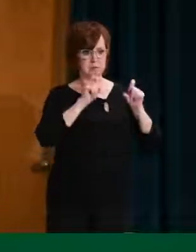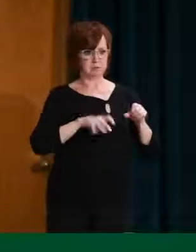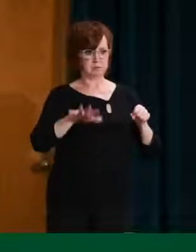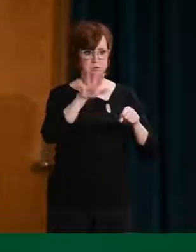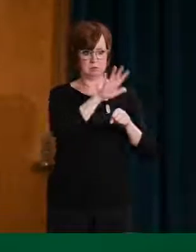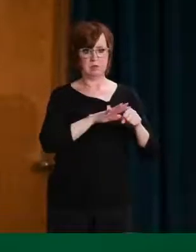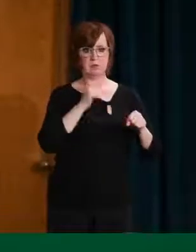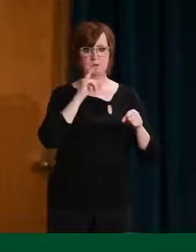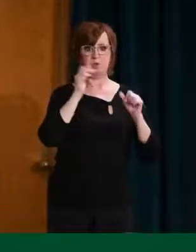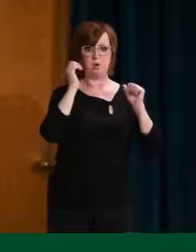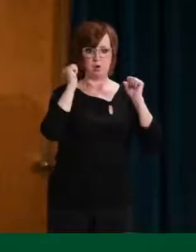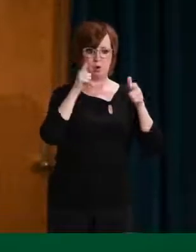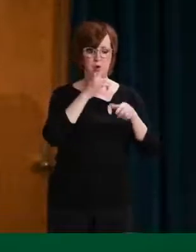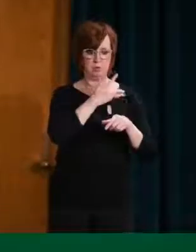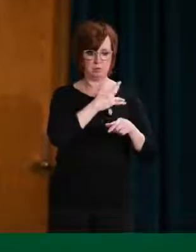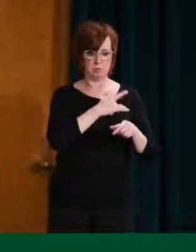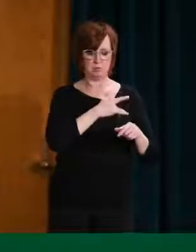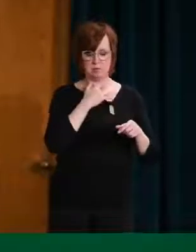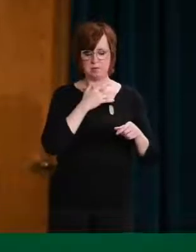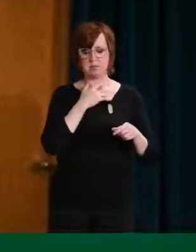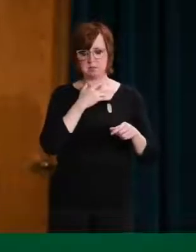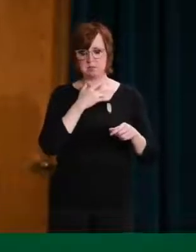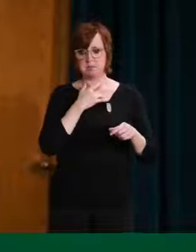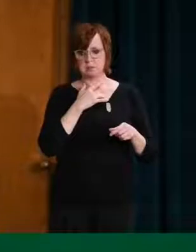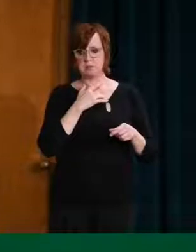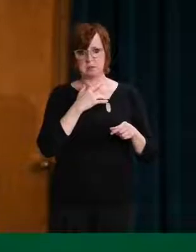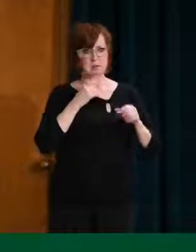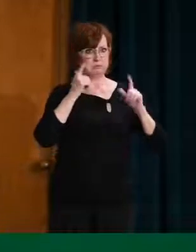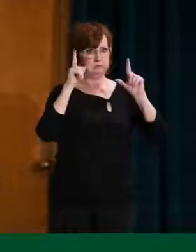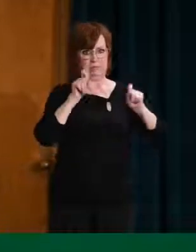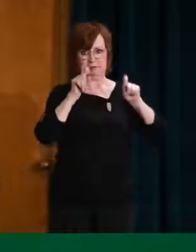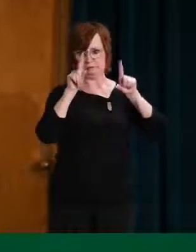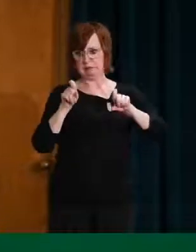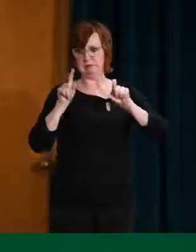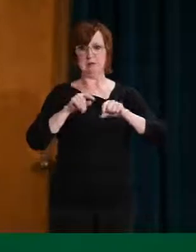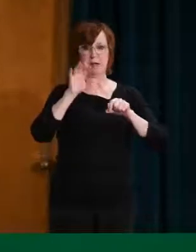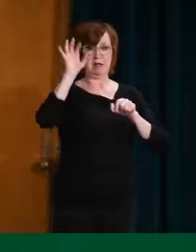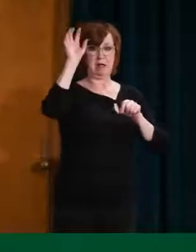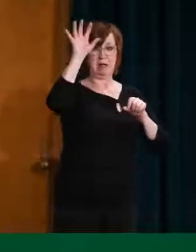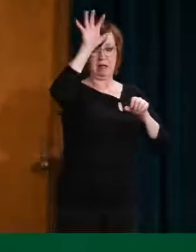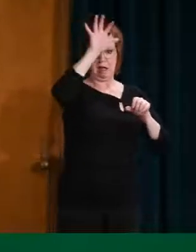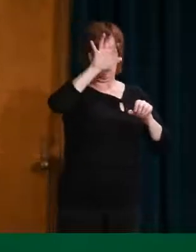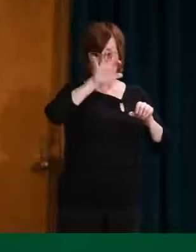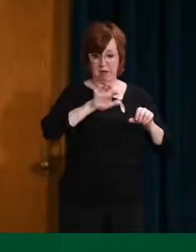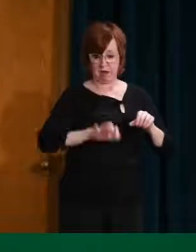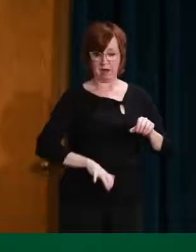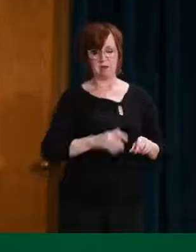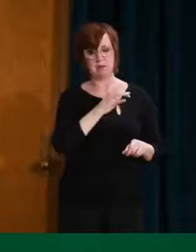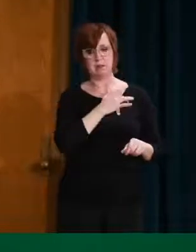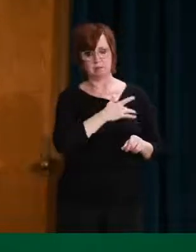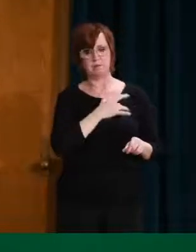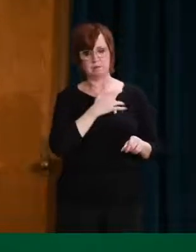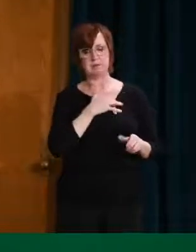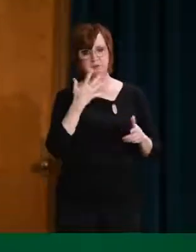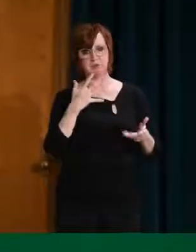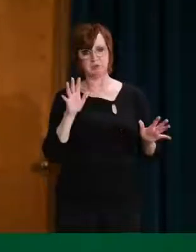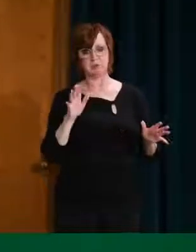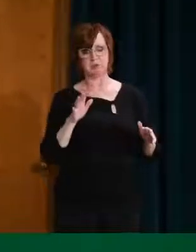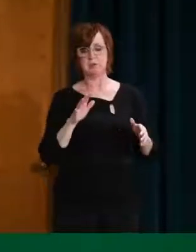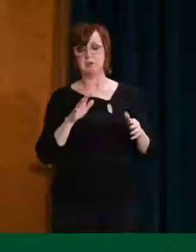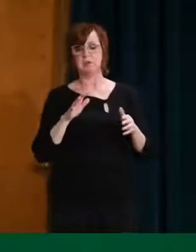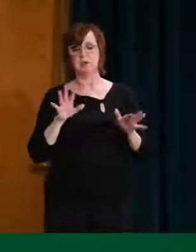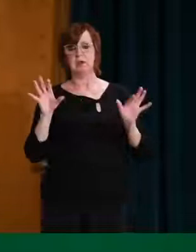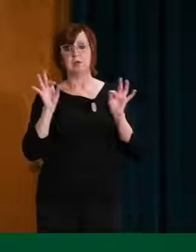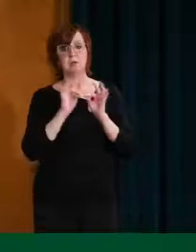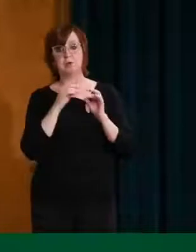the province. Testing is happening throughout the province, and I think that is going to be really important. Staying home for the most